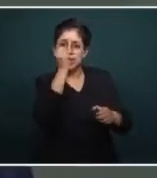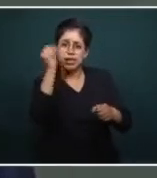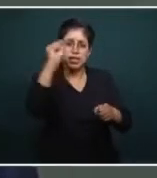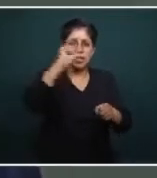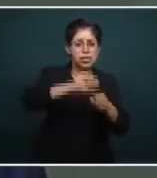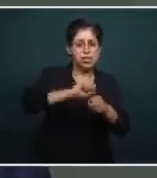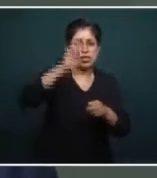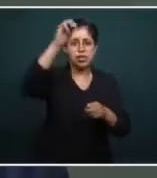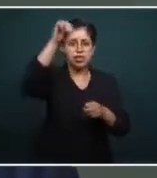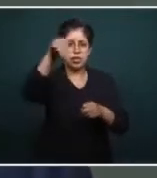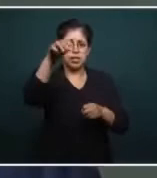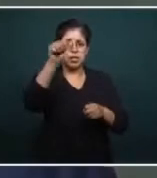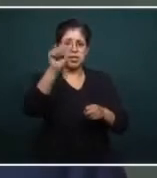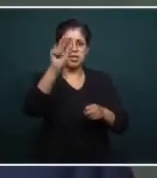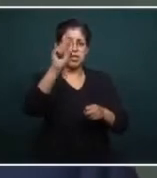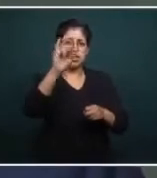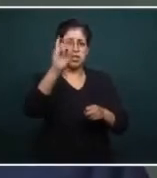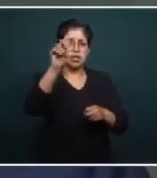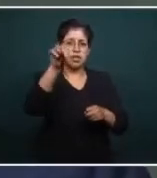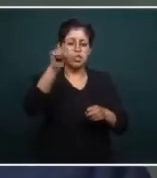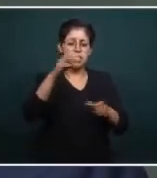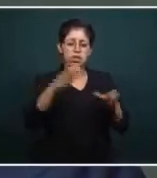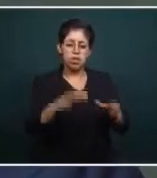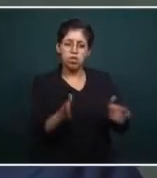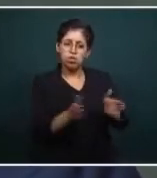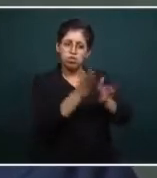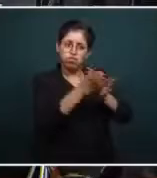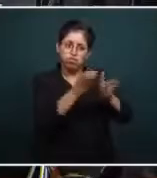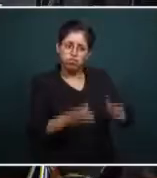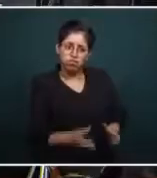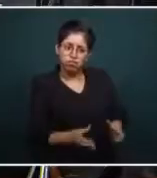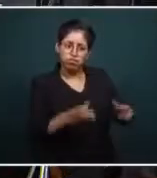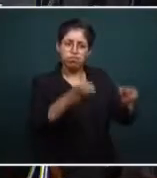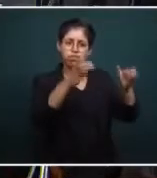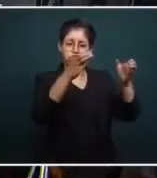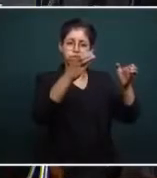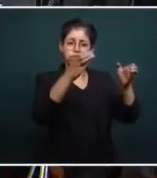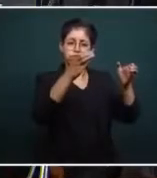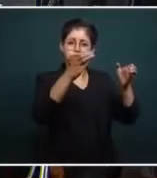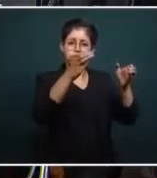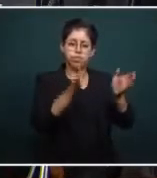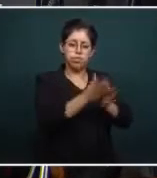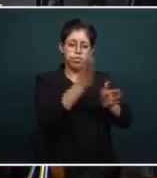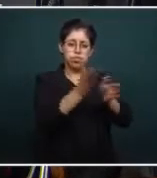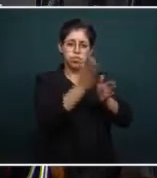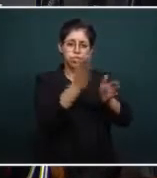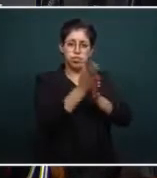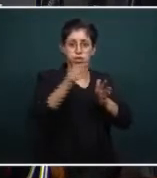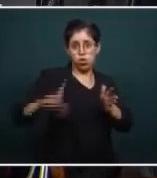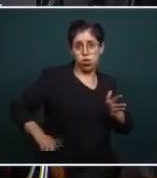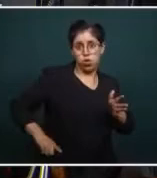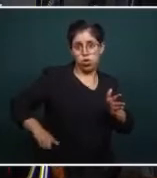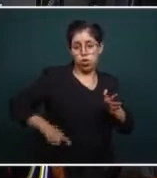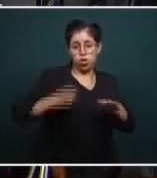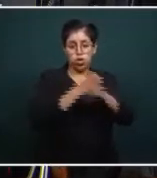de Secretary Marina of fueron Marines construidas por were el gobierno constructed by the del Estado government of the state. y